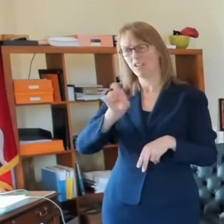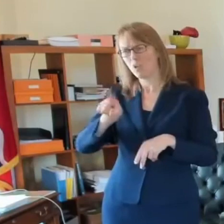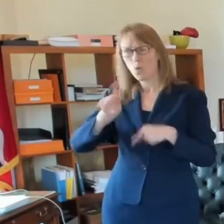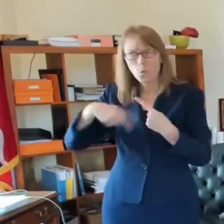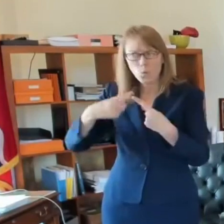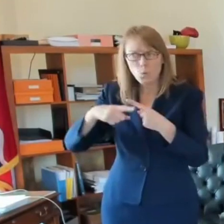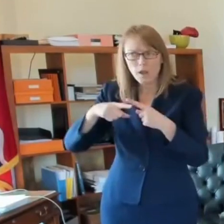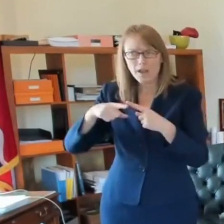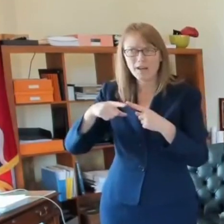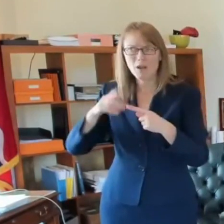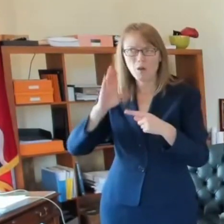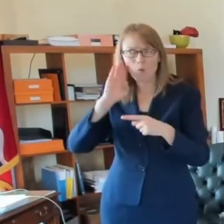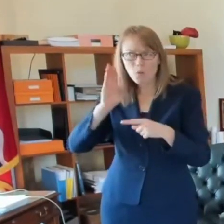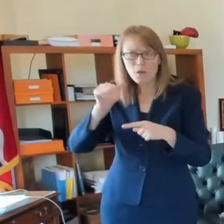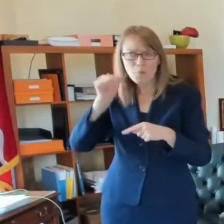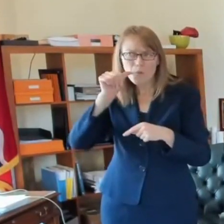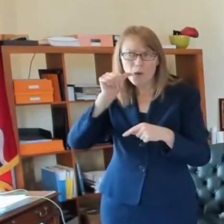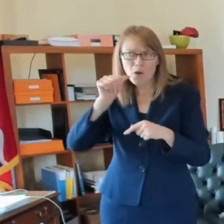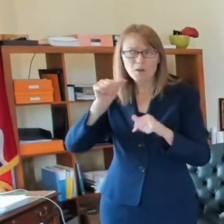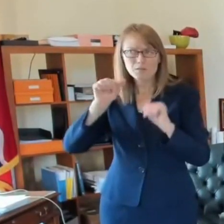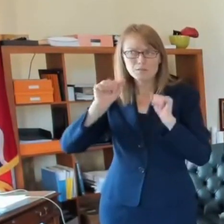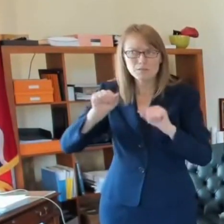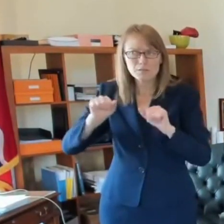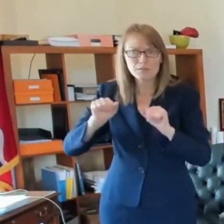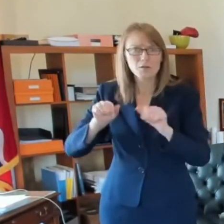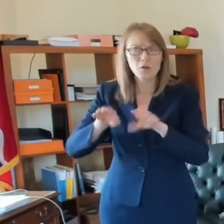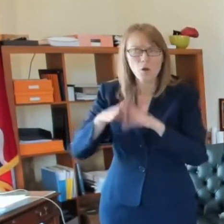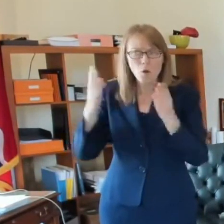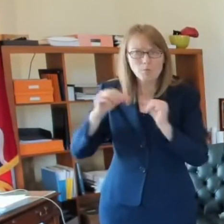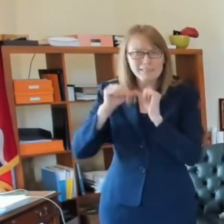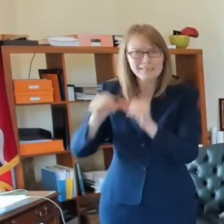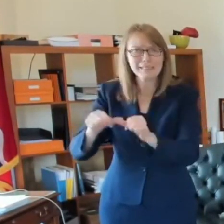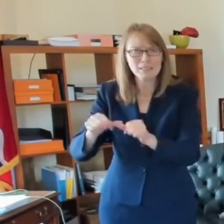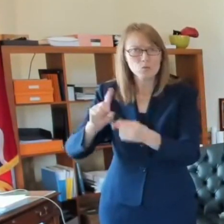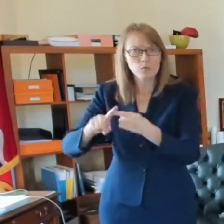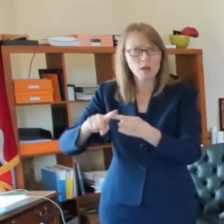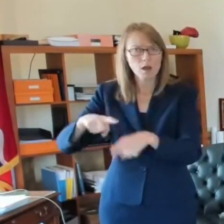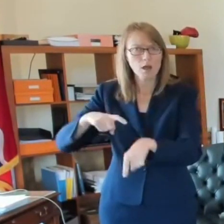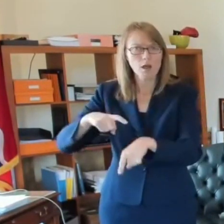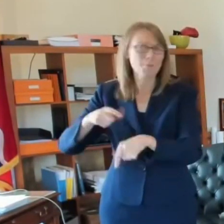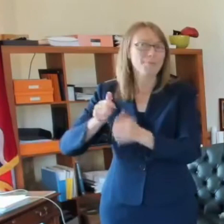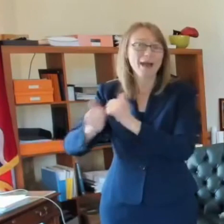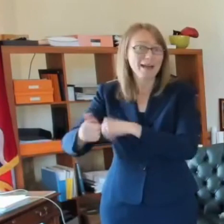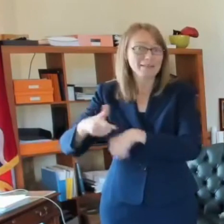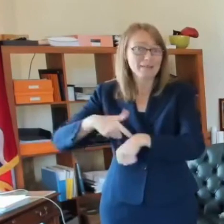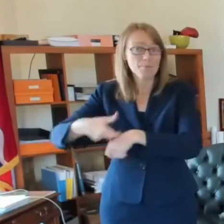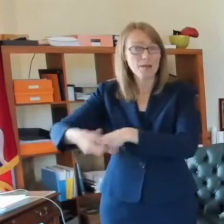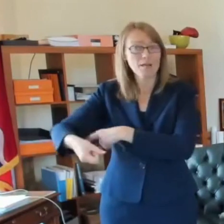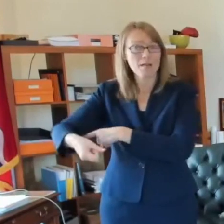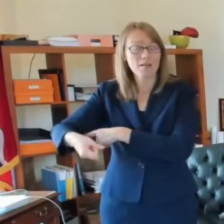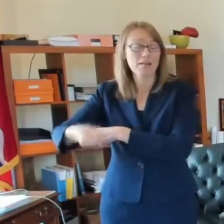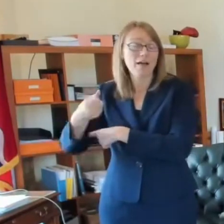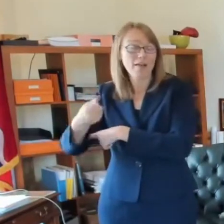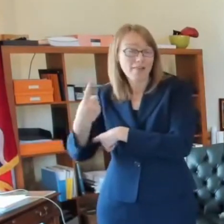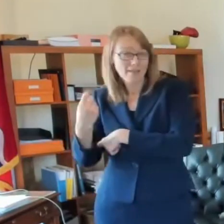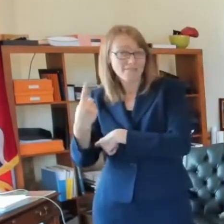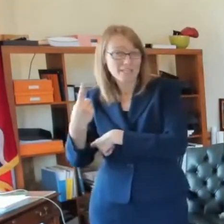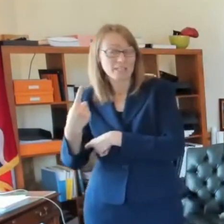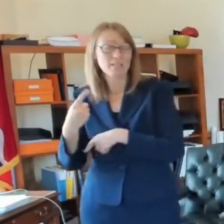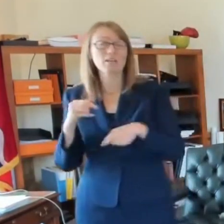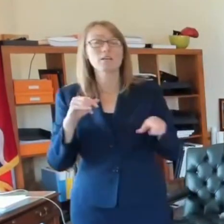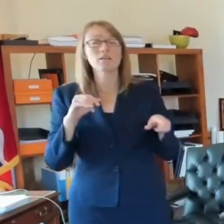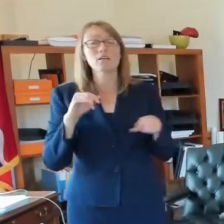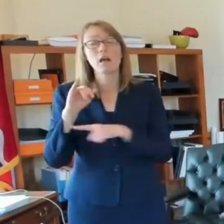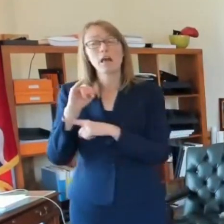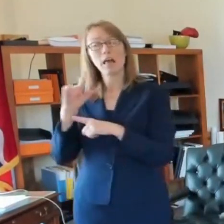not a set time for that, Bruce. St. Louis County bars close at 10. Illinois closes at 11. I believe